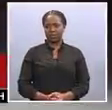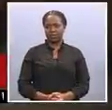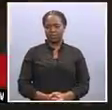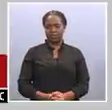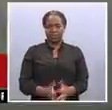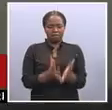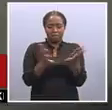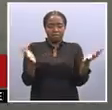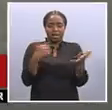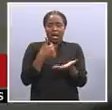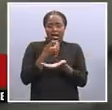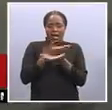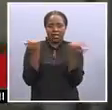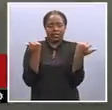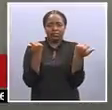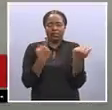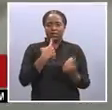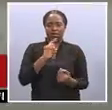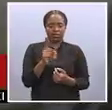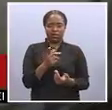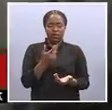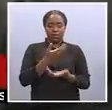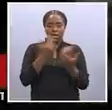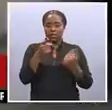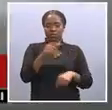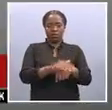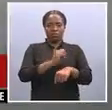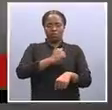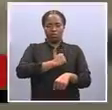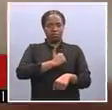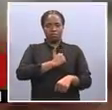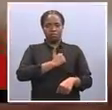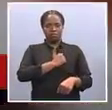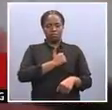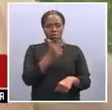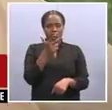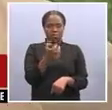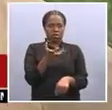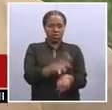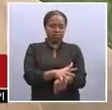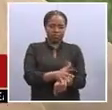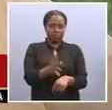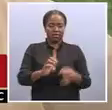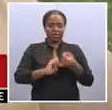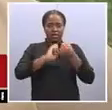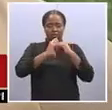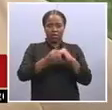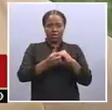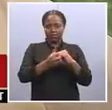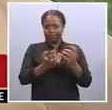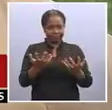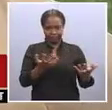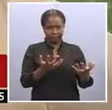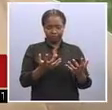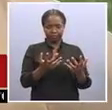At that point, I didn't know Kelly was shot. I jumped underneath his hand. I tried to get out of the